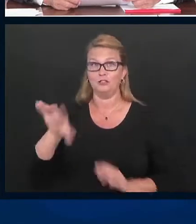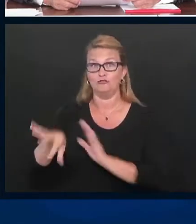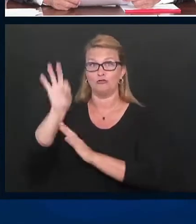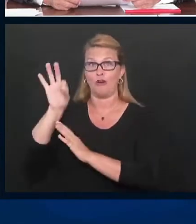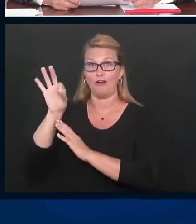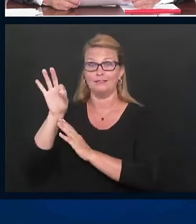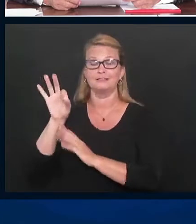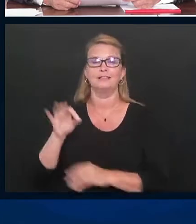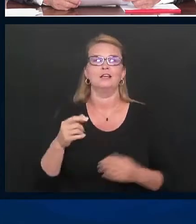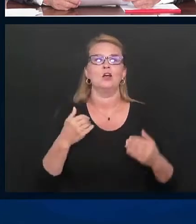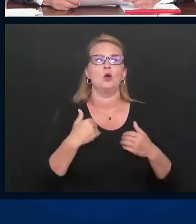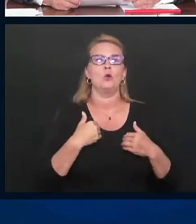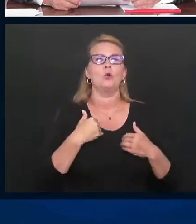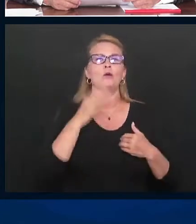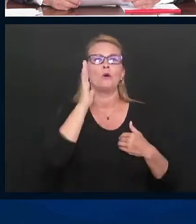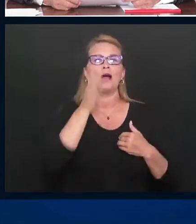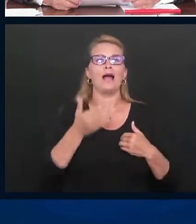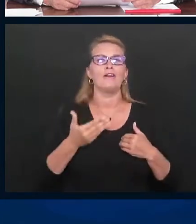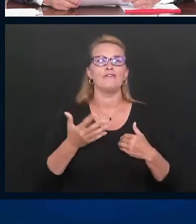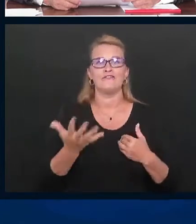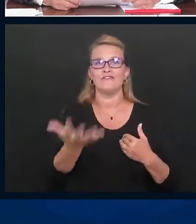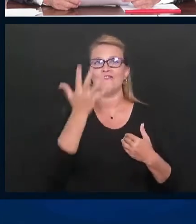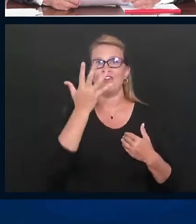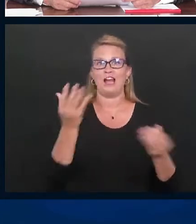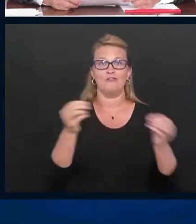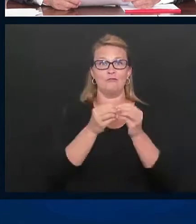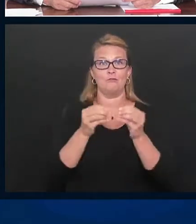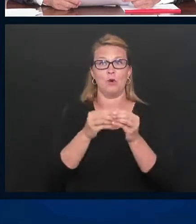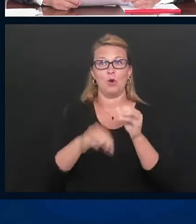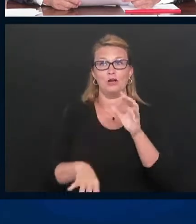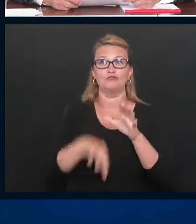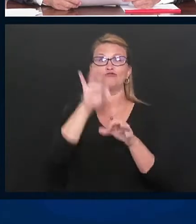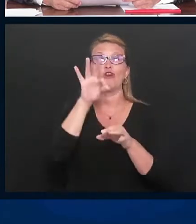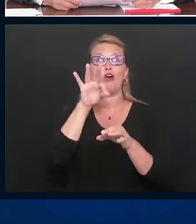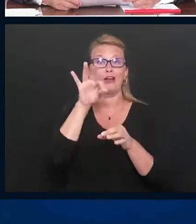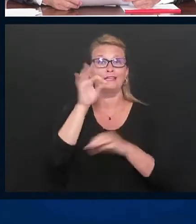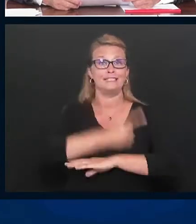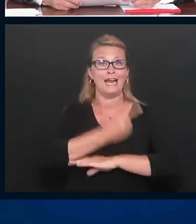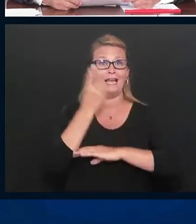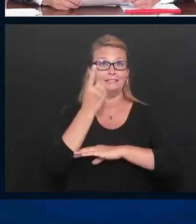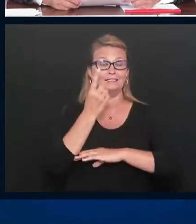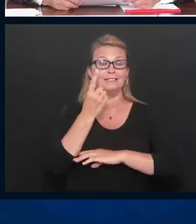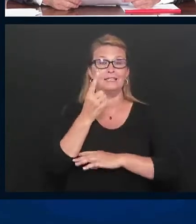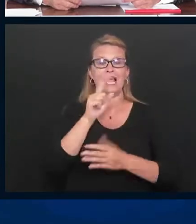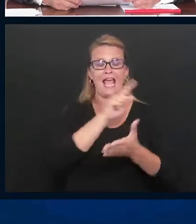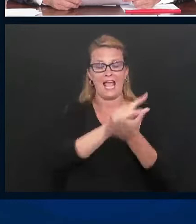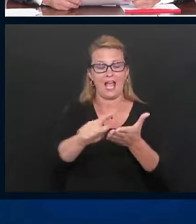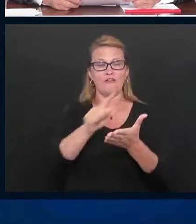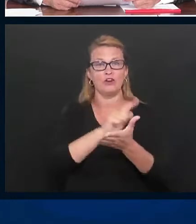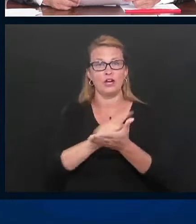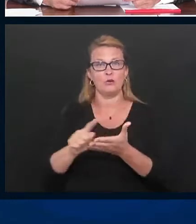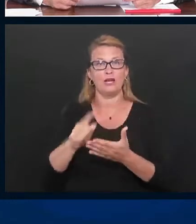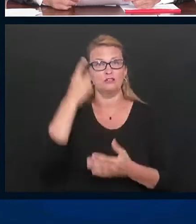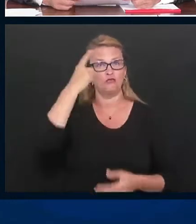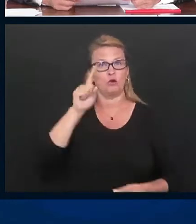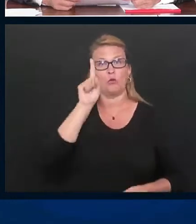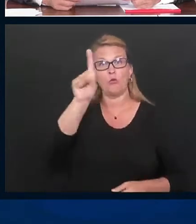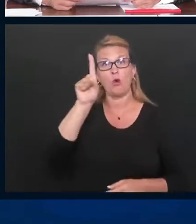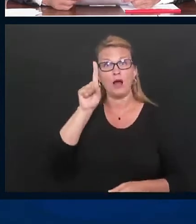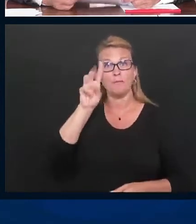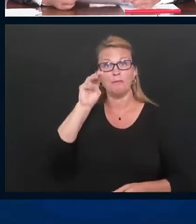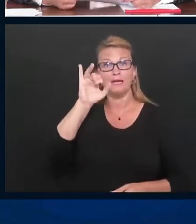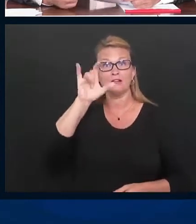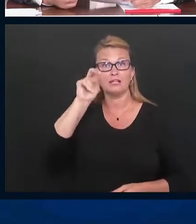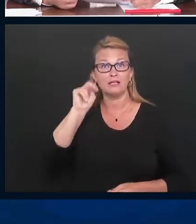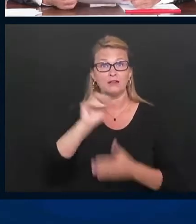have 5 more additional drawings. We'll be drawing every week for $1 million, and the last drawing will